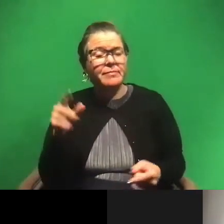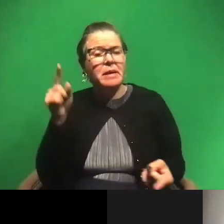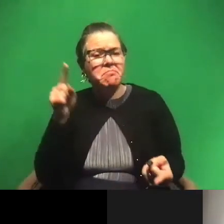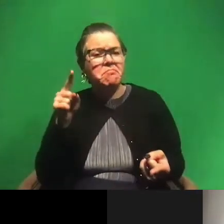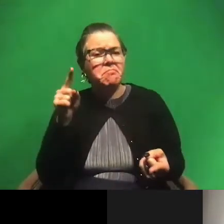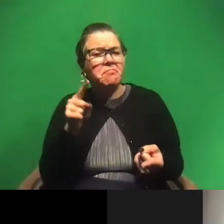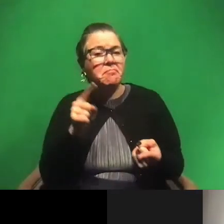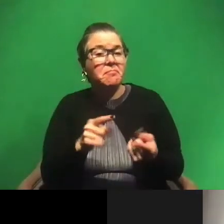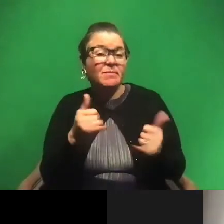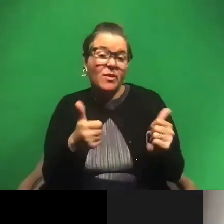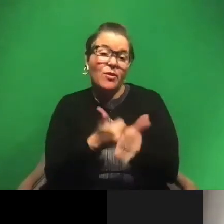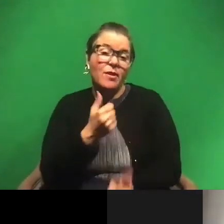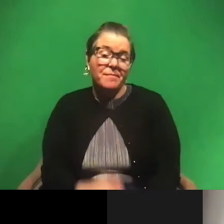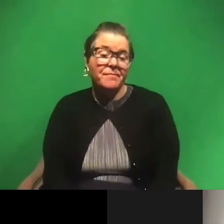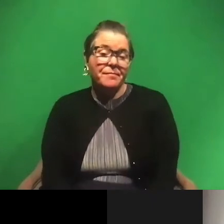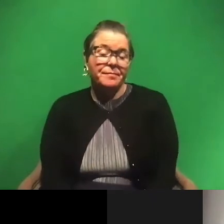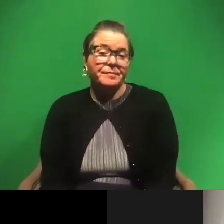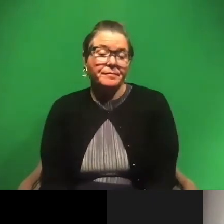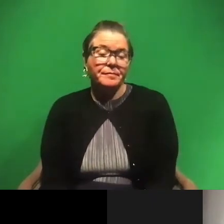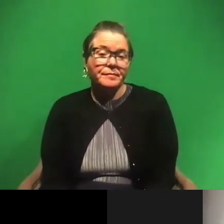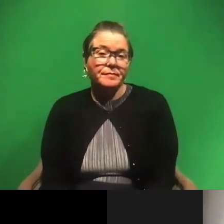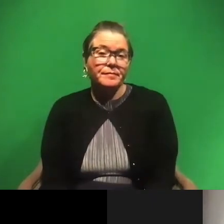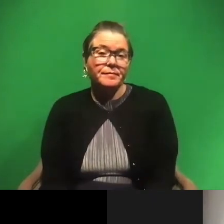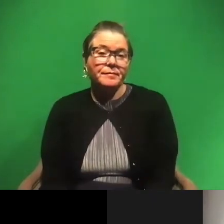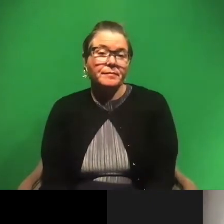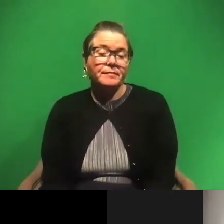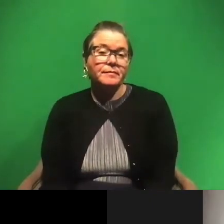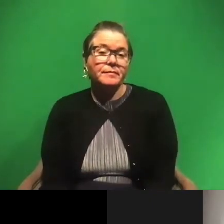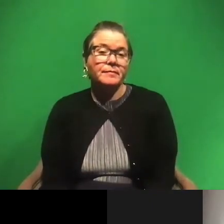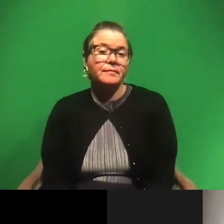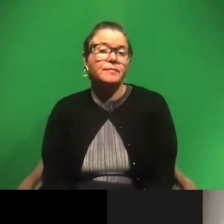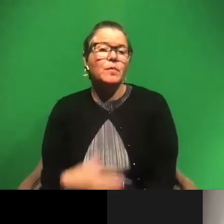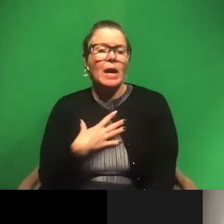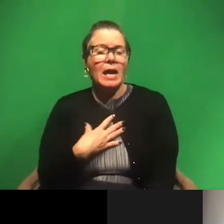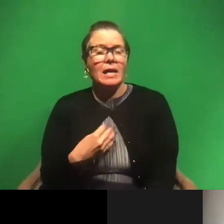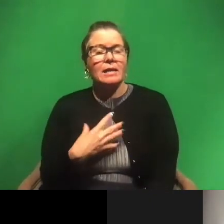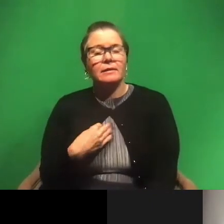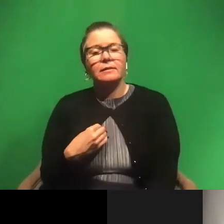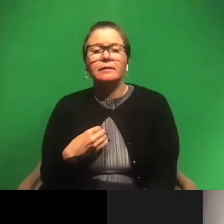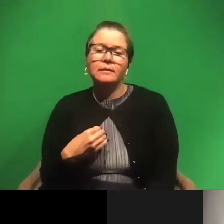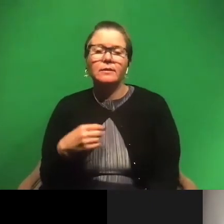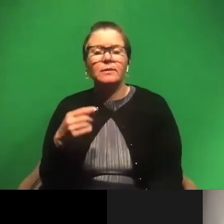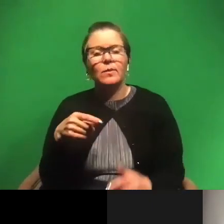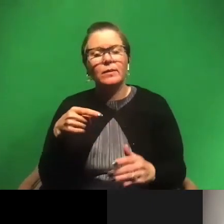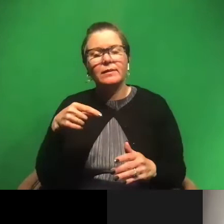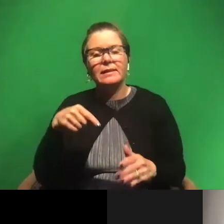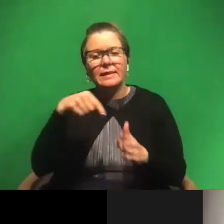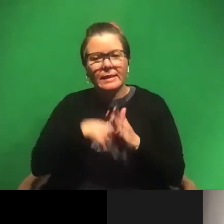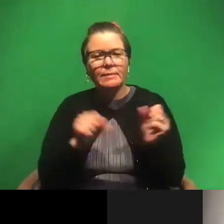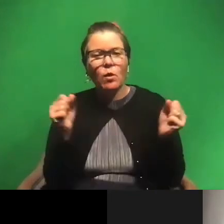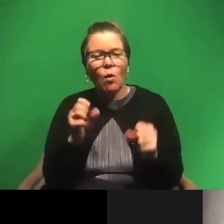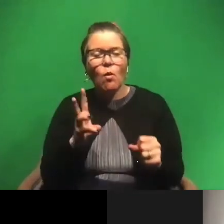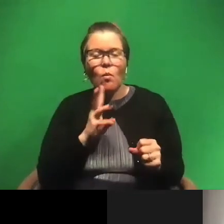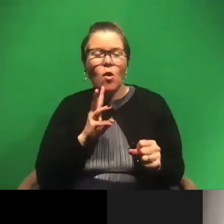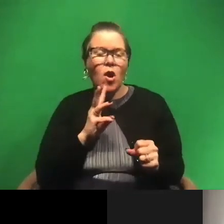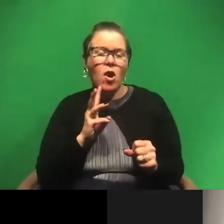still a threat for the animals. Not for white abalone, they live pretty deep and in colder water, so it's not as